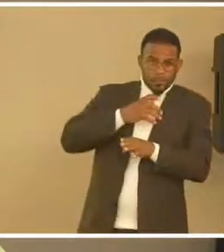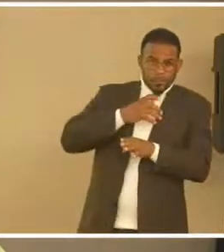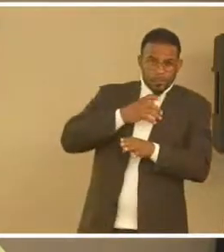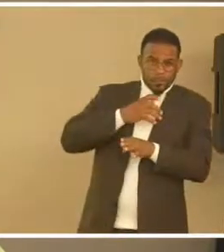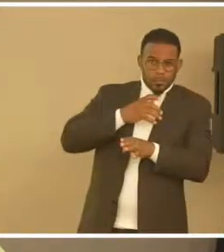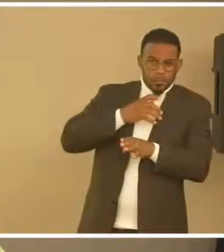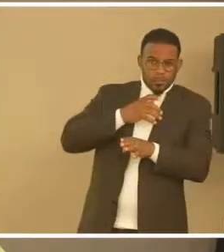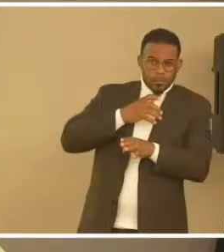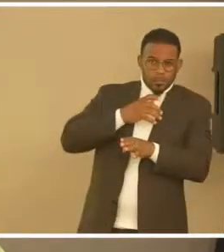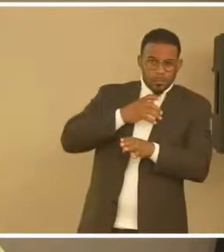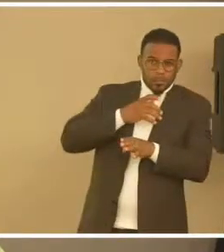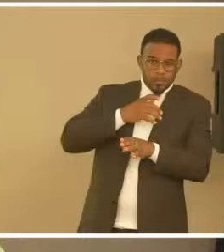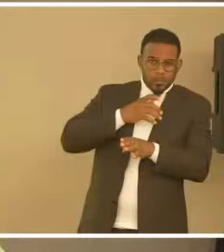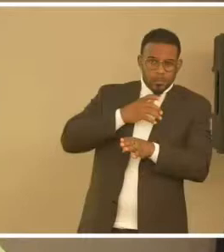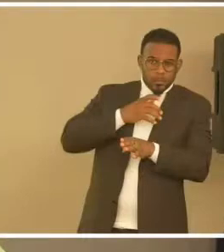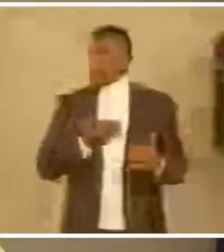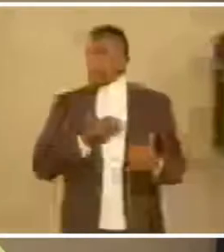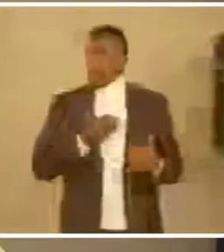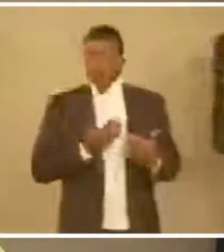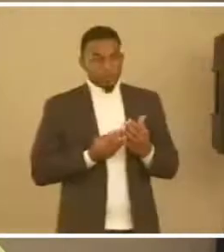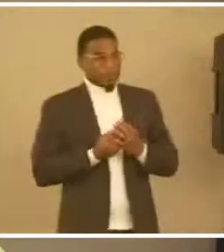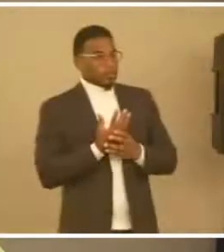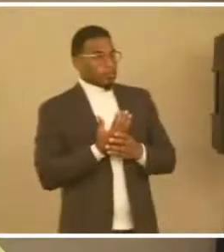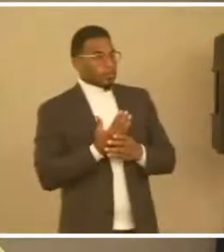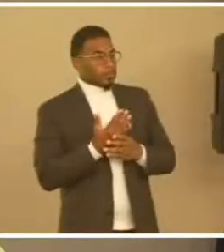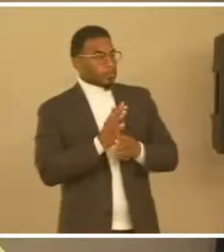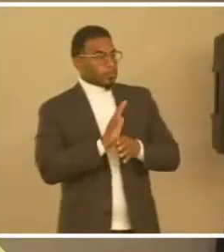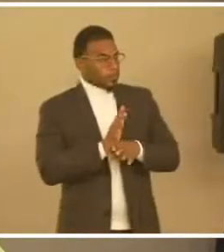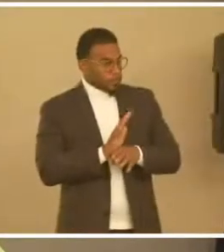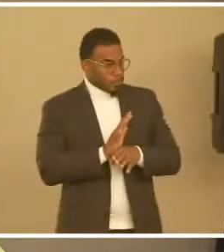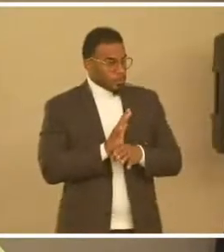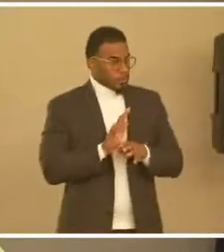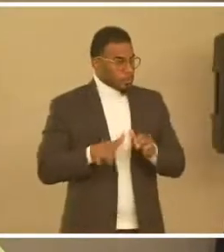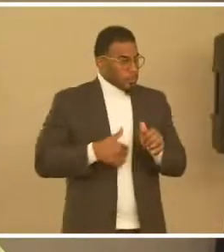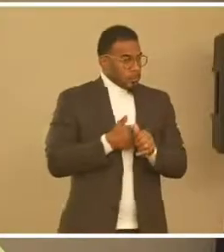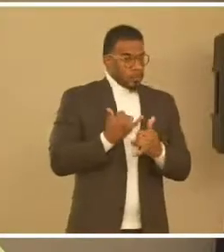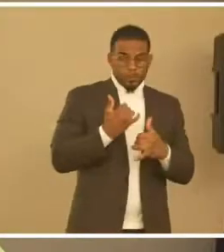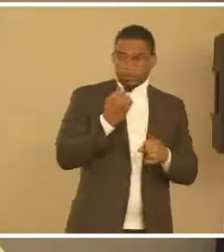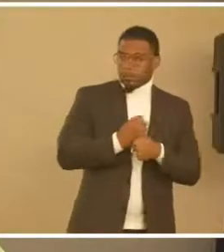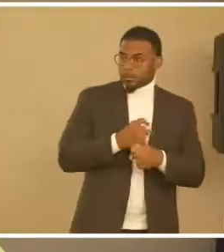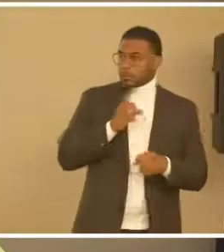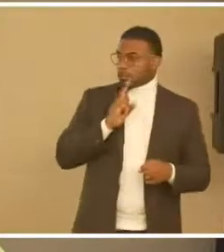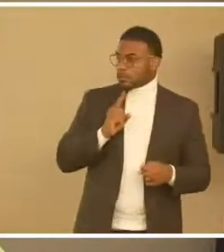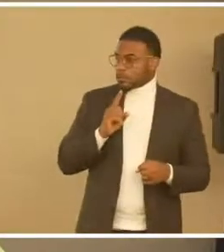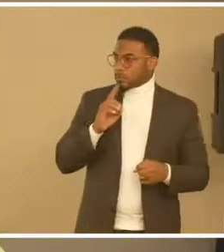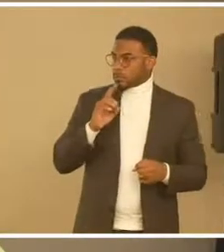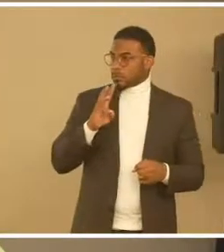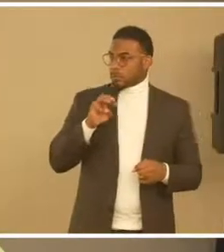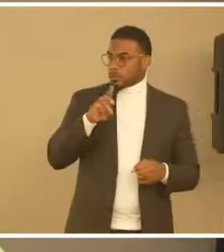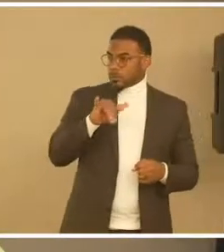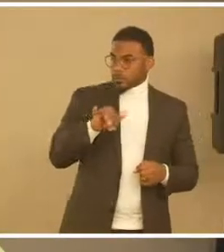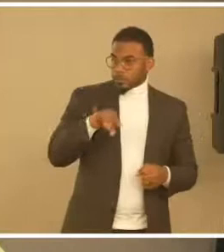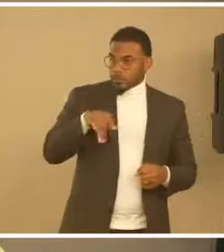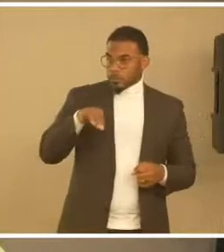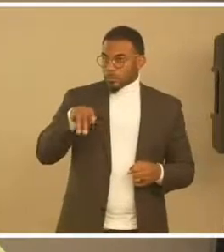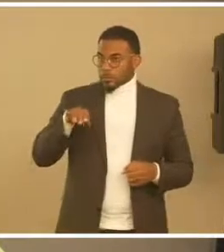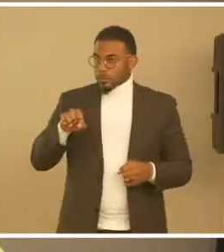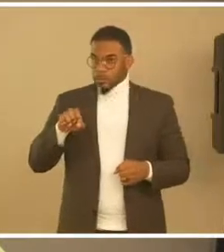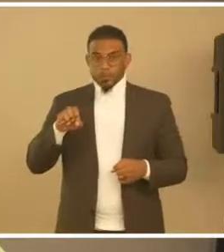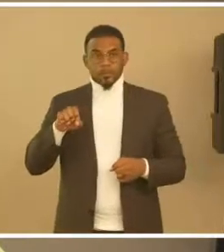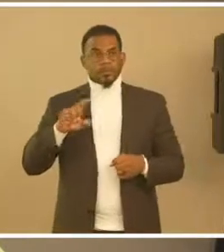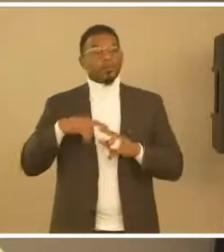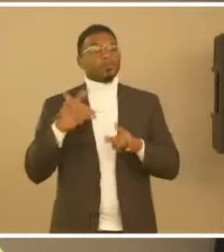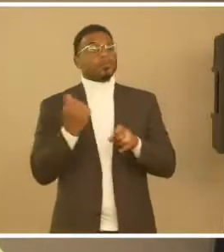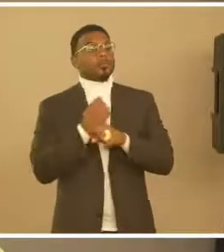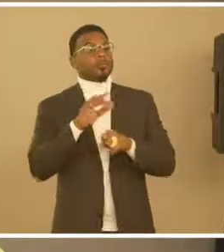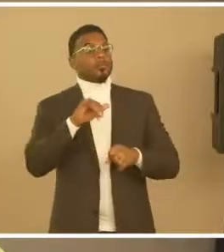older. So our emerging documentary runner-up this year is When We Fight by